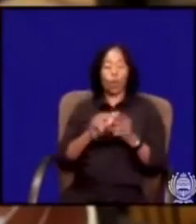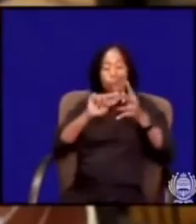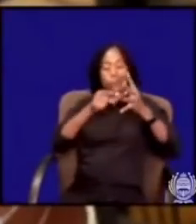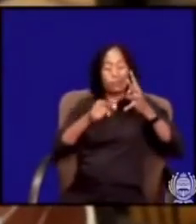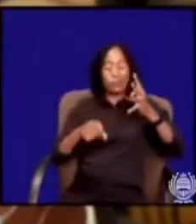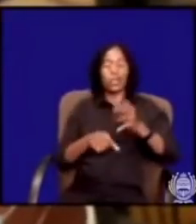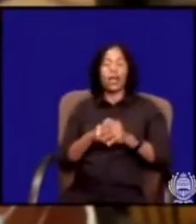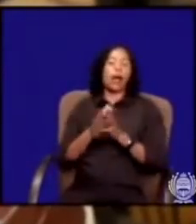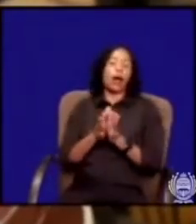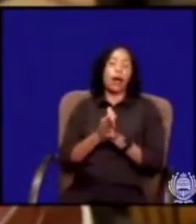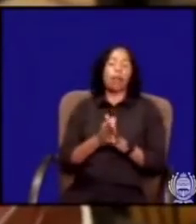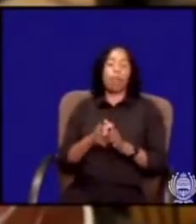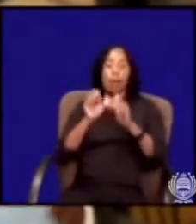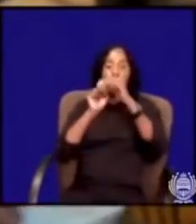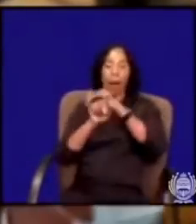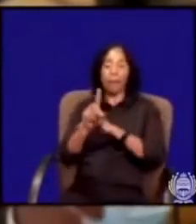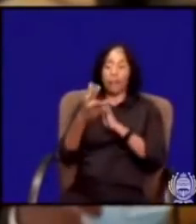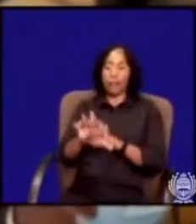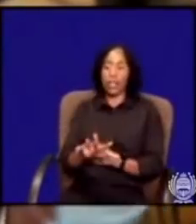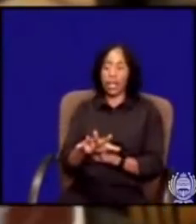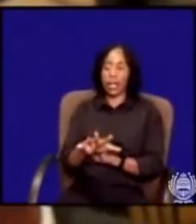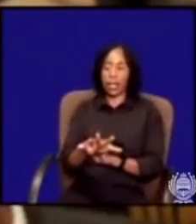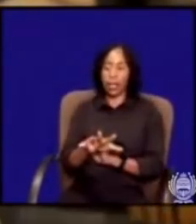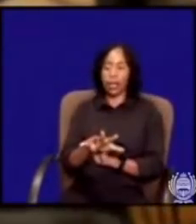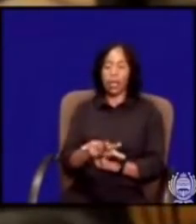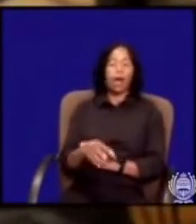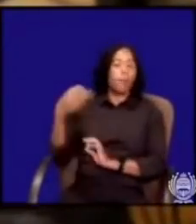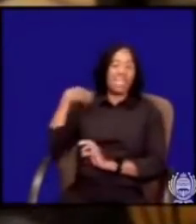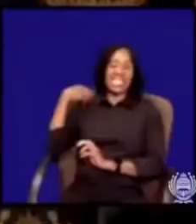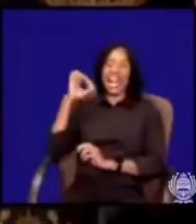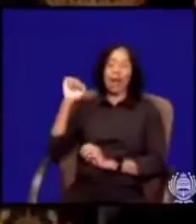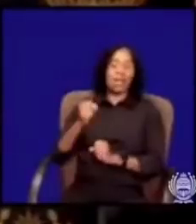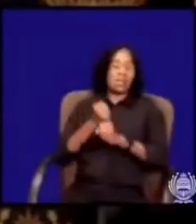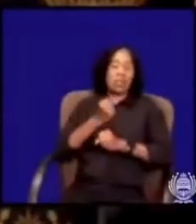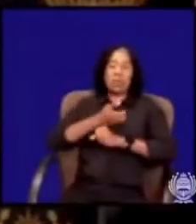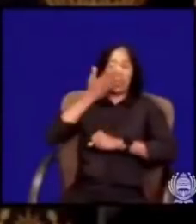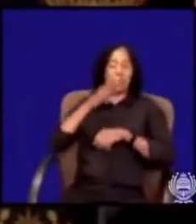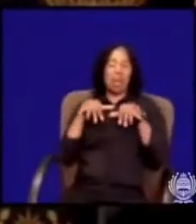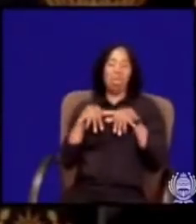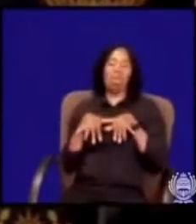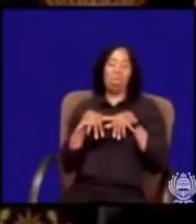office, because your ministers, Mr. President, abasebenzi.